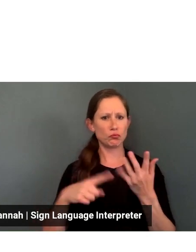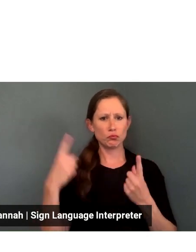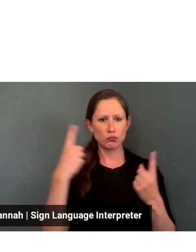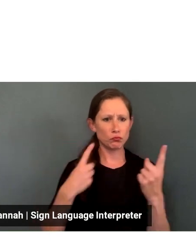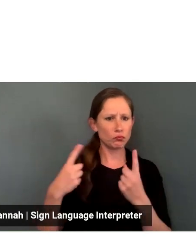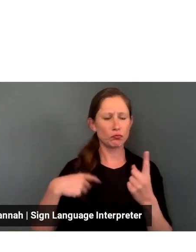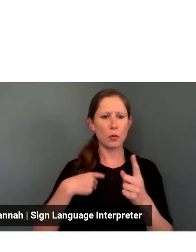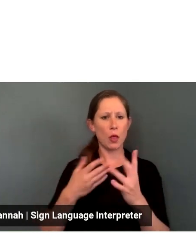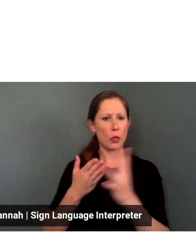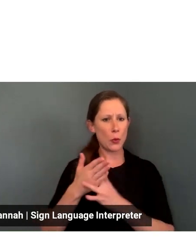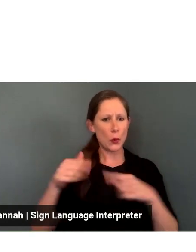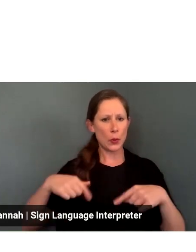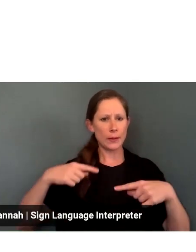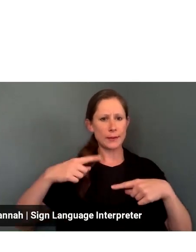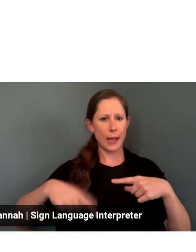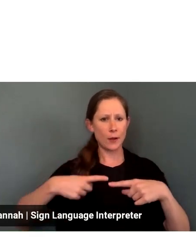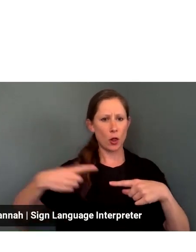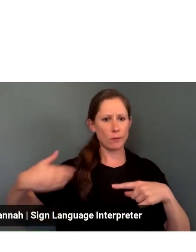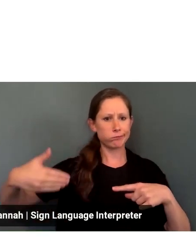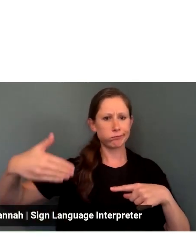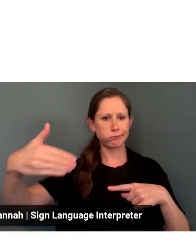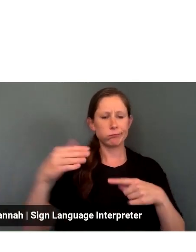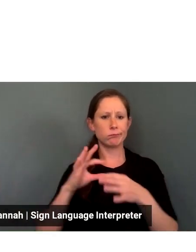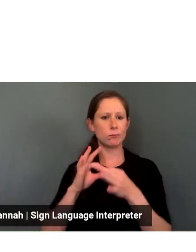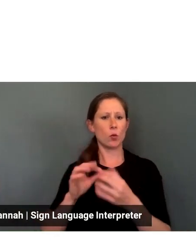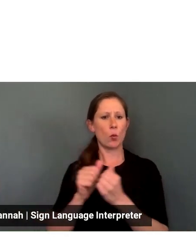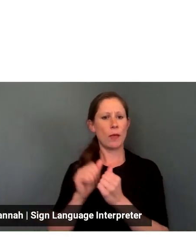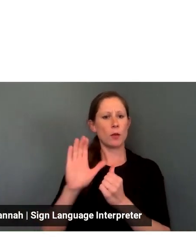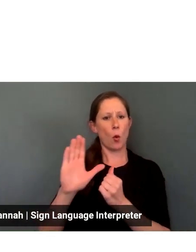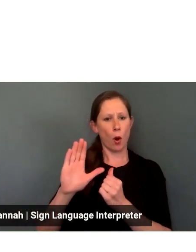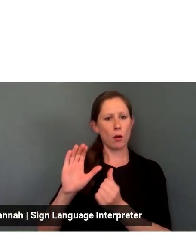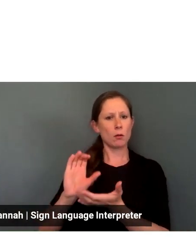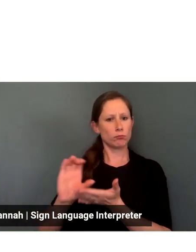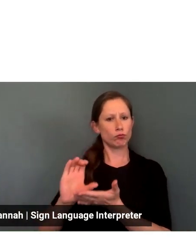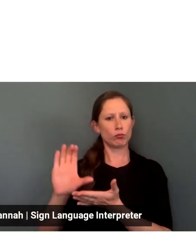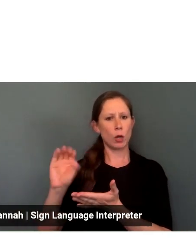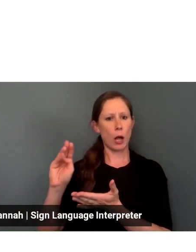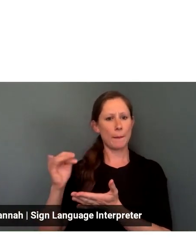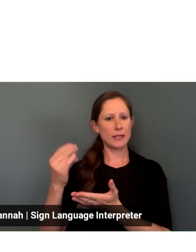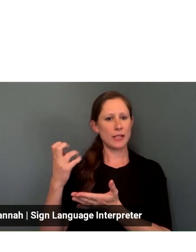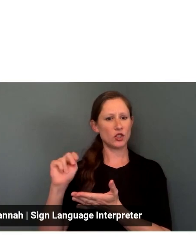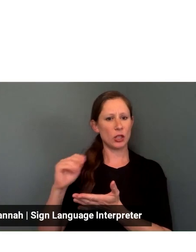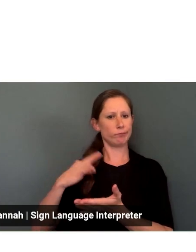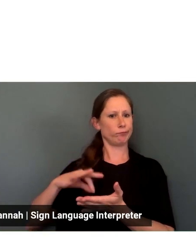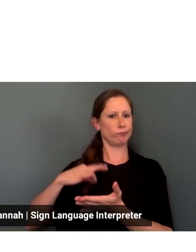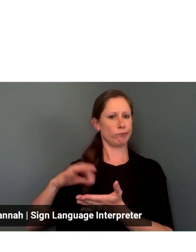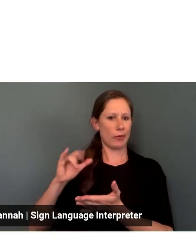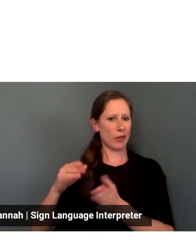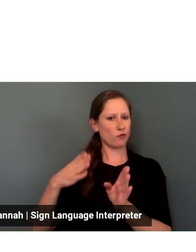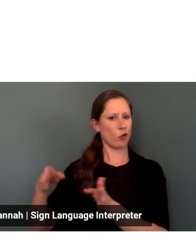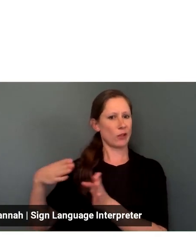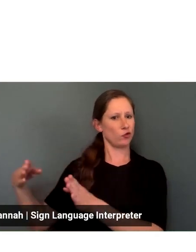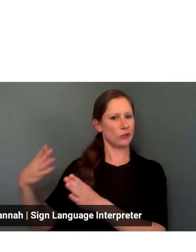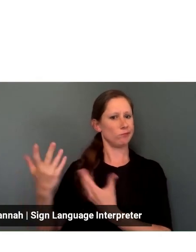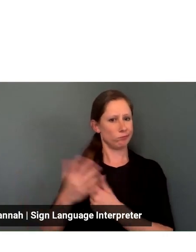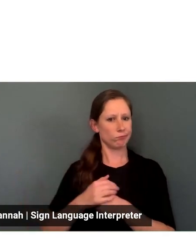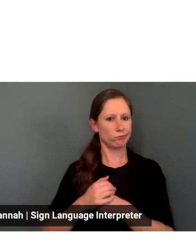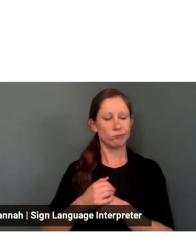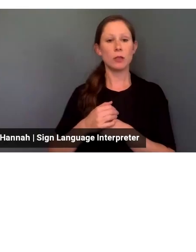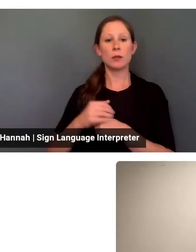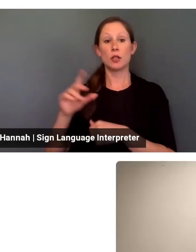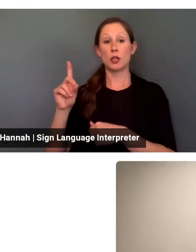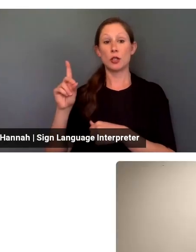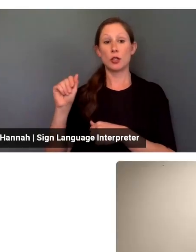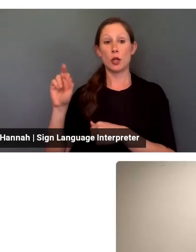to sort of stay on top of things when it comes to your compensation strategy. So I'd love to welcome Darcy Mackay to the